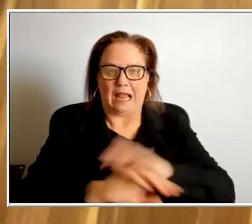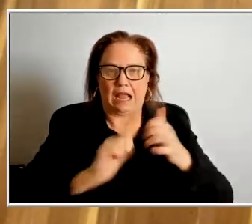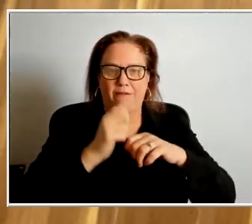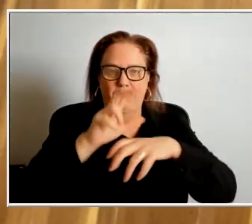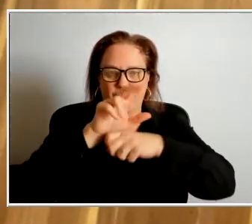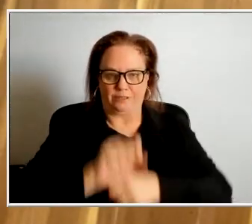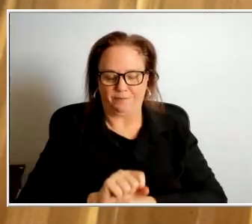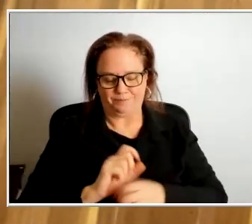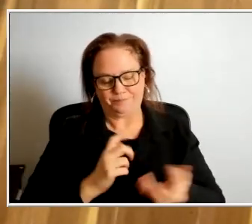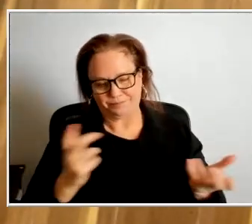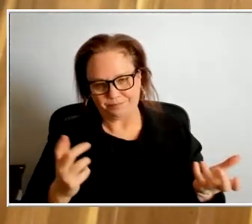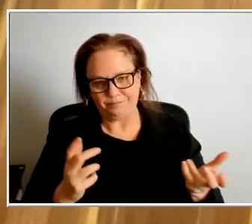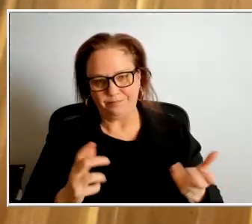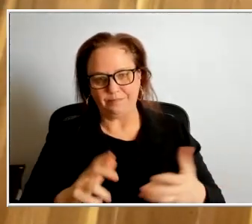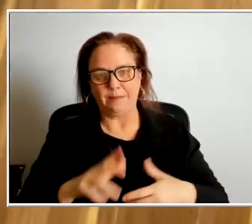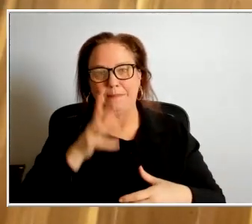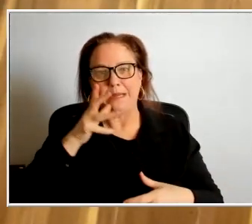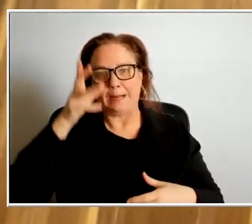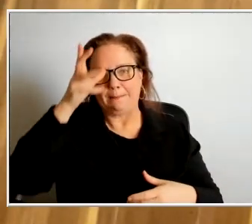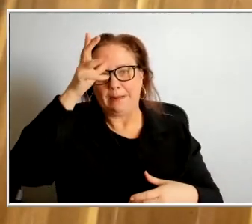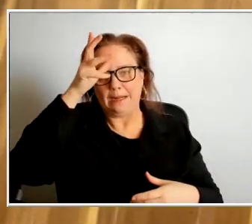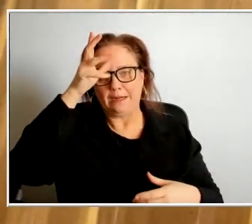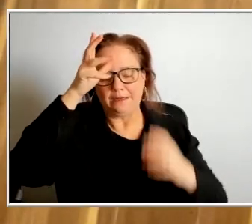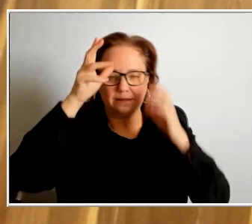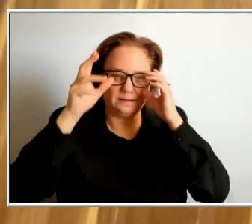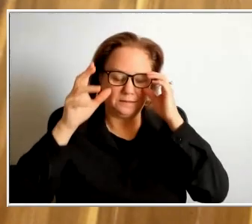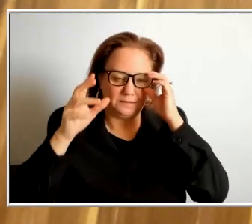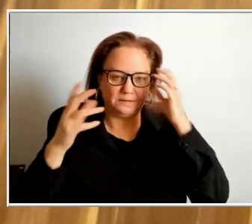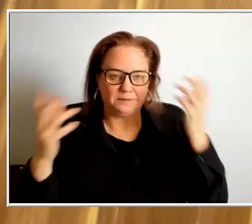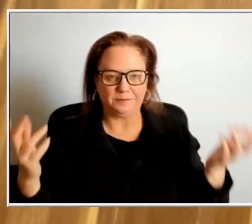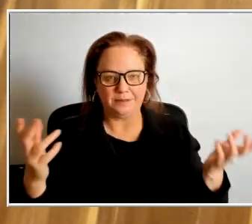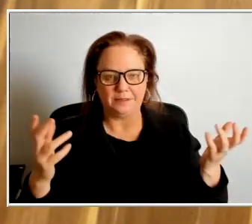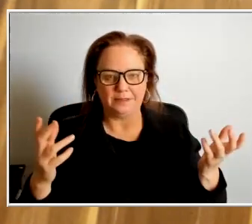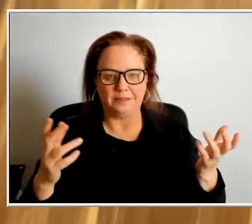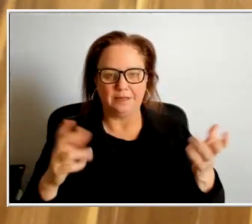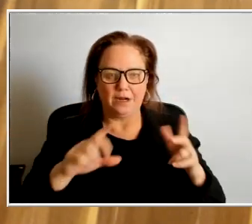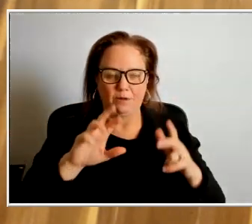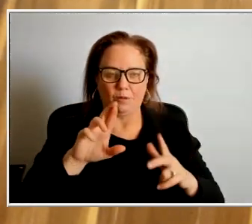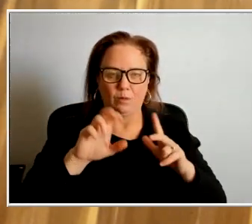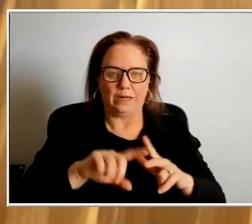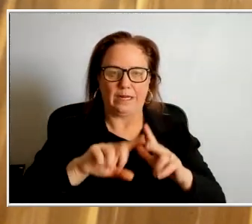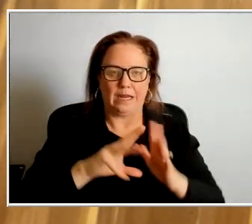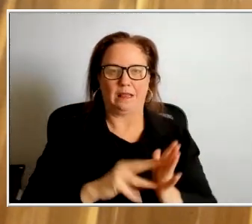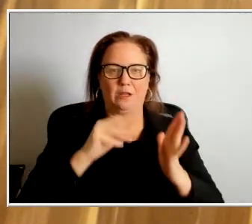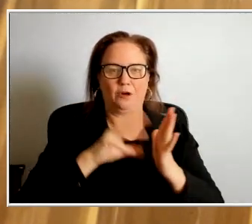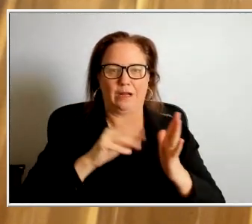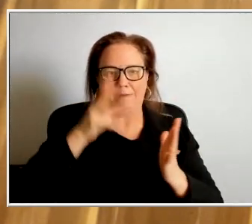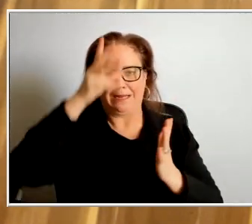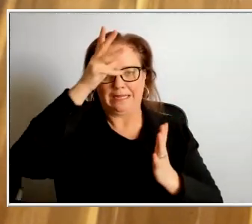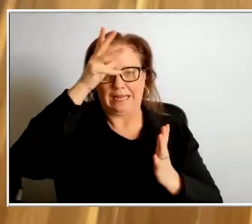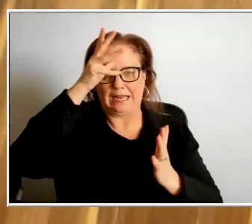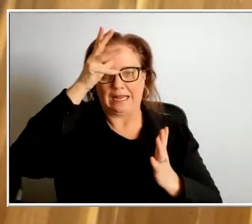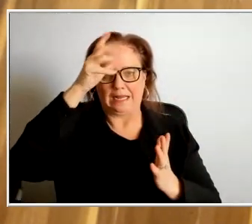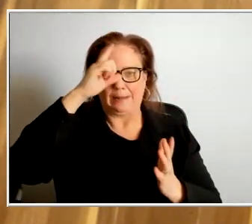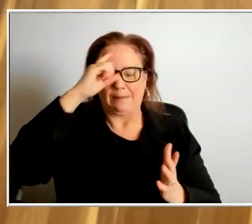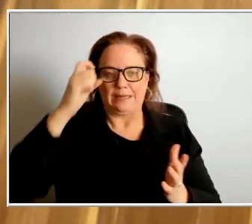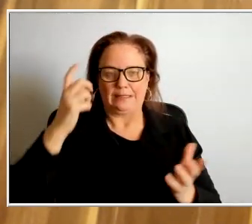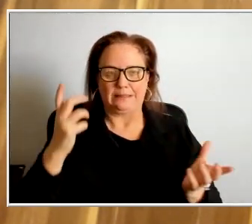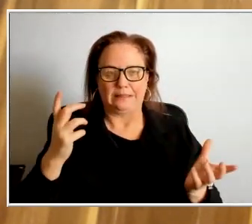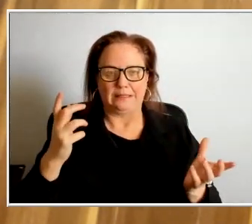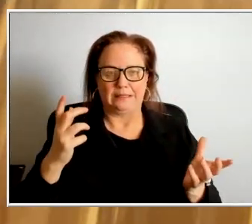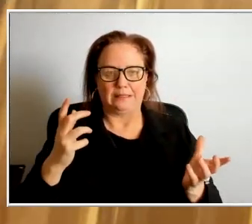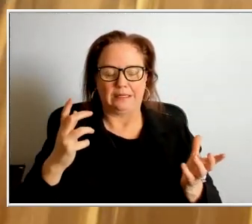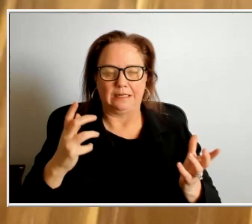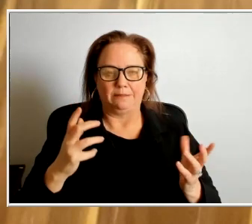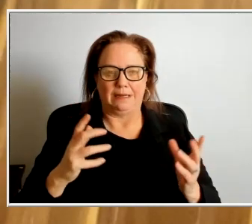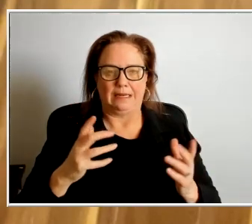The adjustment, being a parent, it was, I was relearning how to be a dad because, I had to be